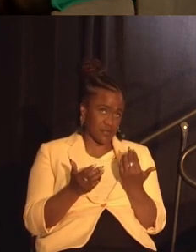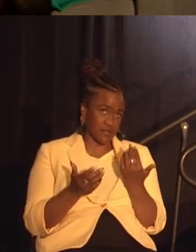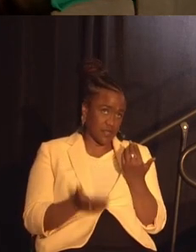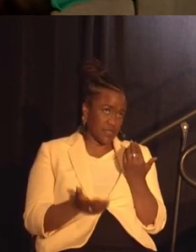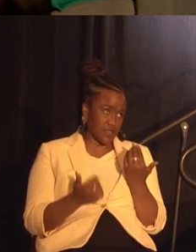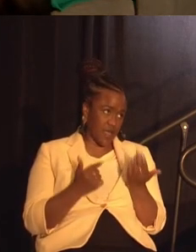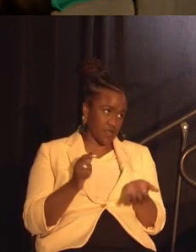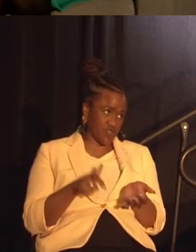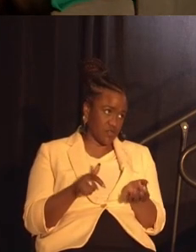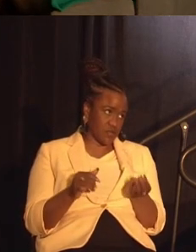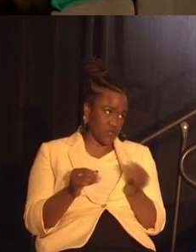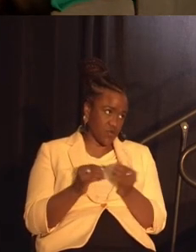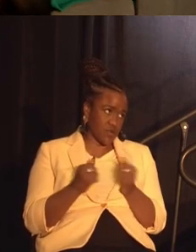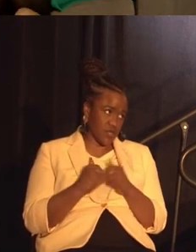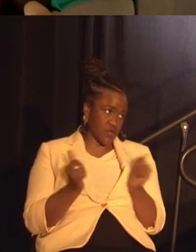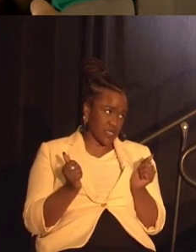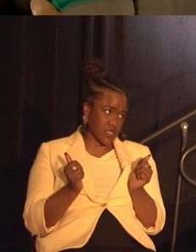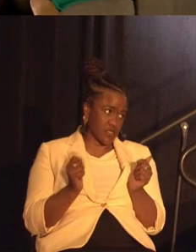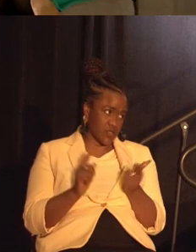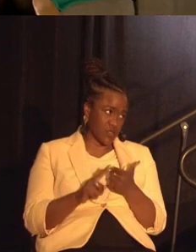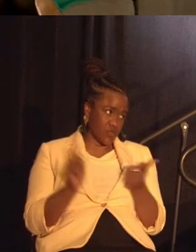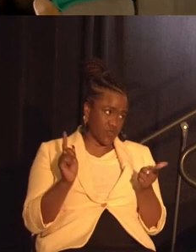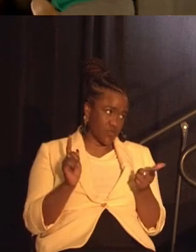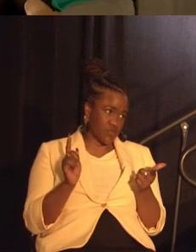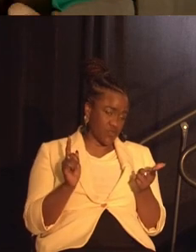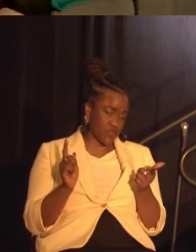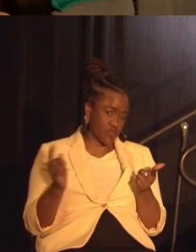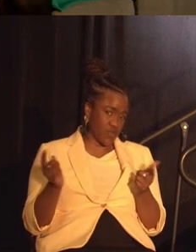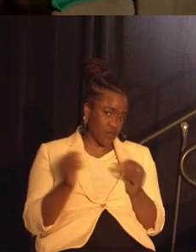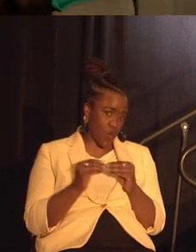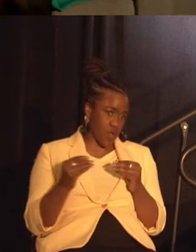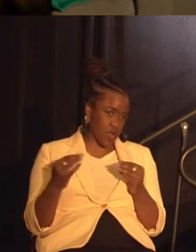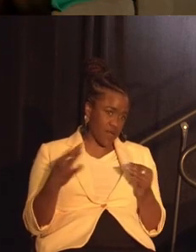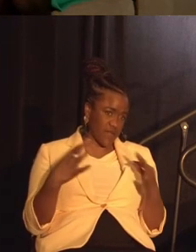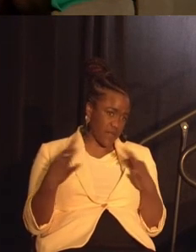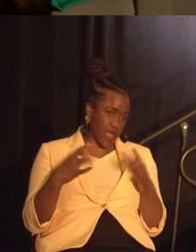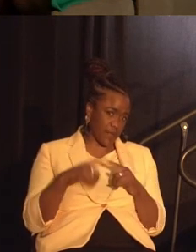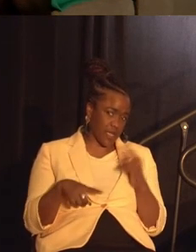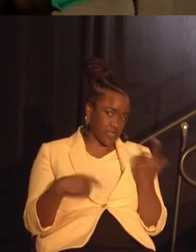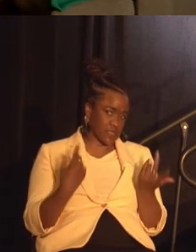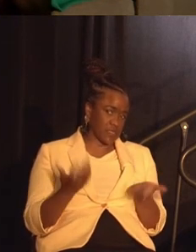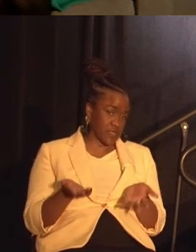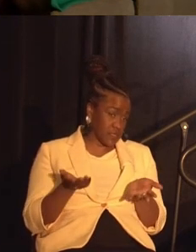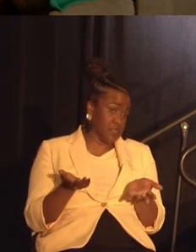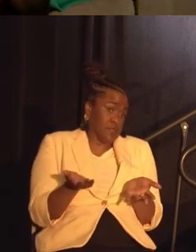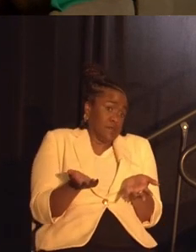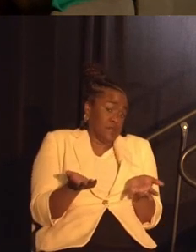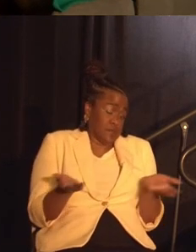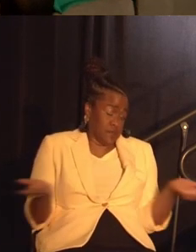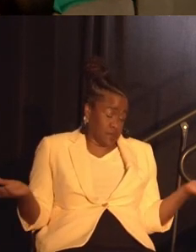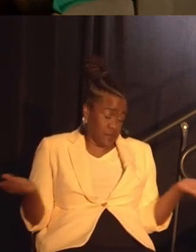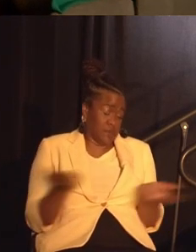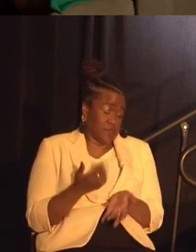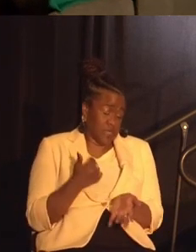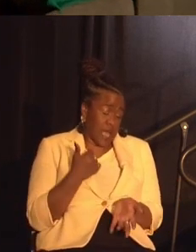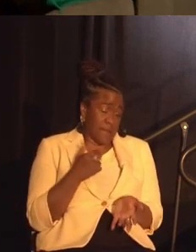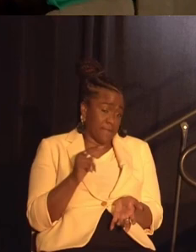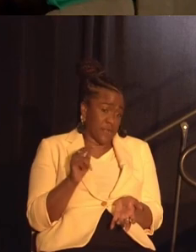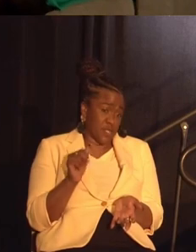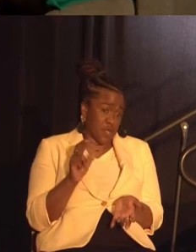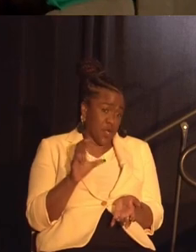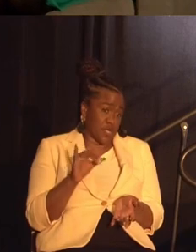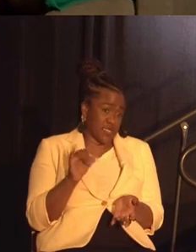more open to input, but I don't know why. I don't know. I'm a narcissist, I